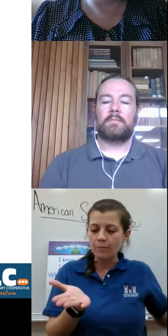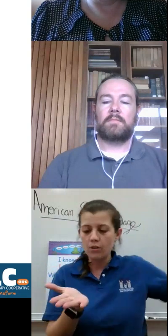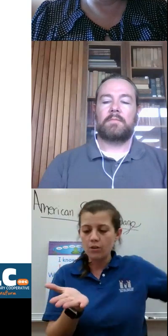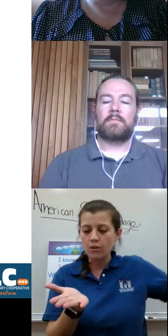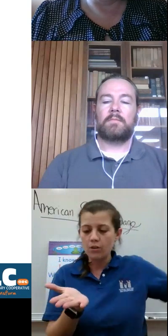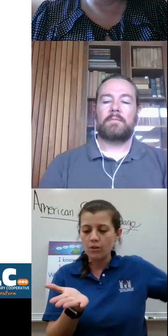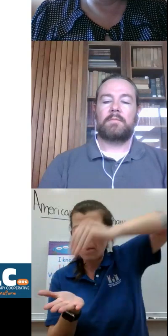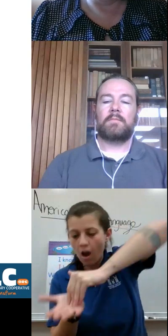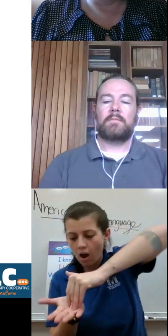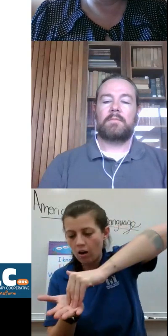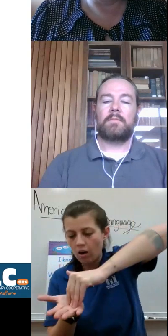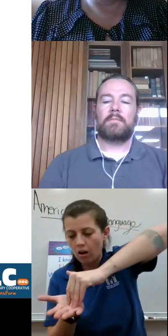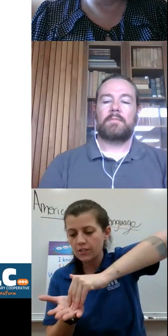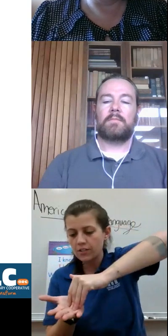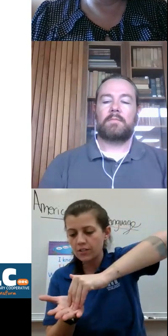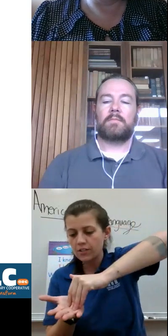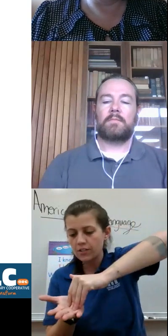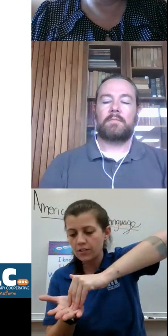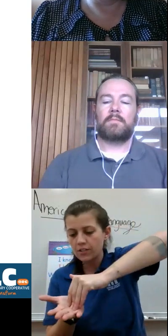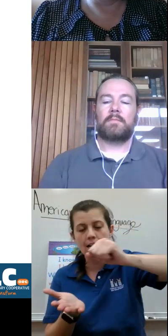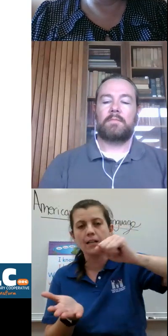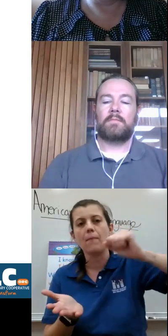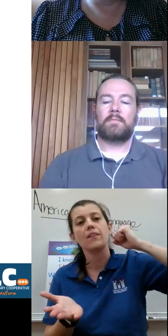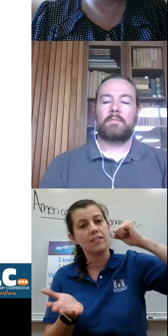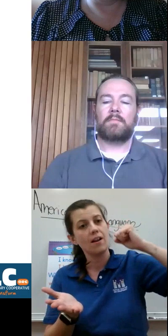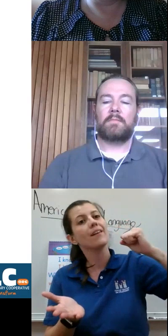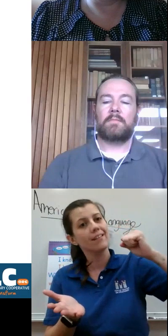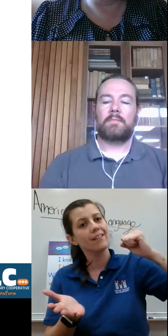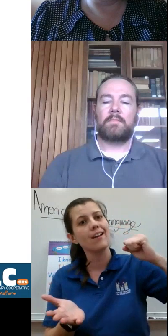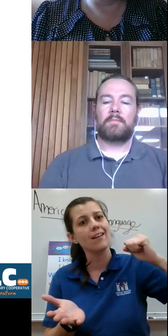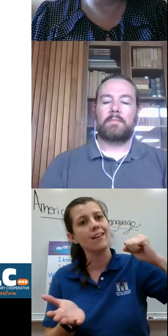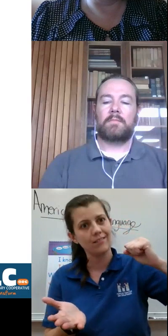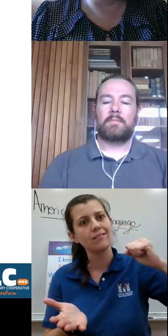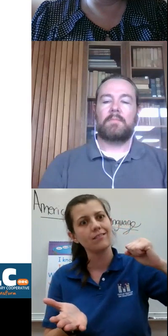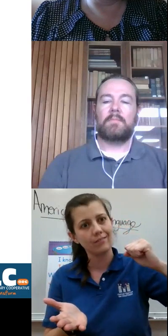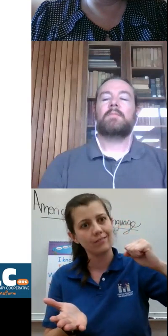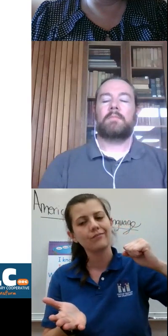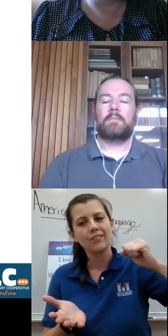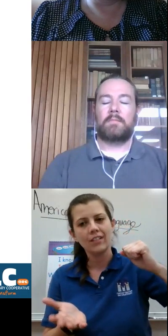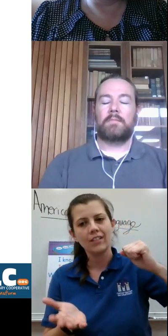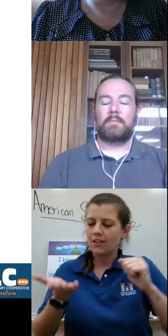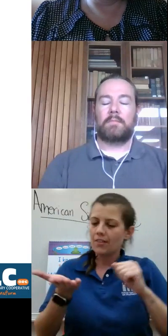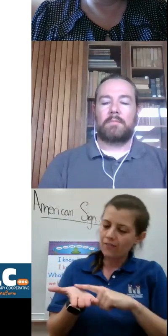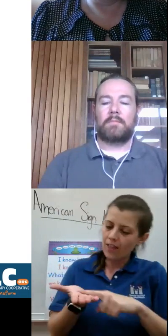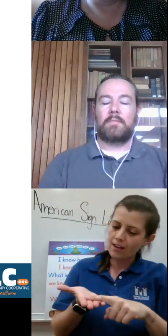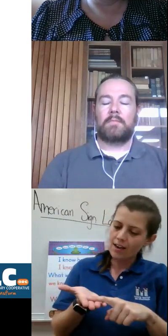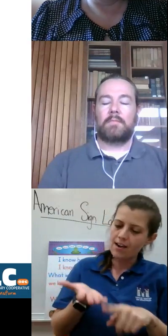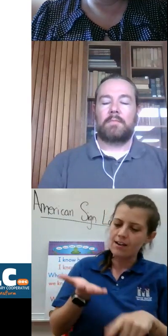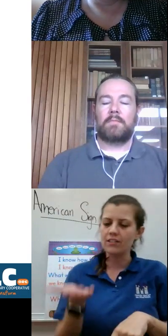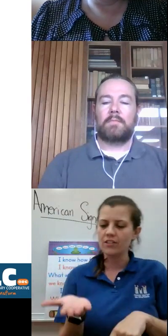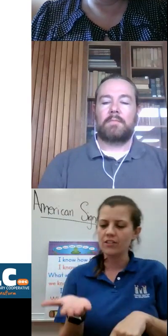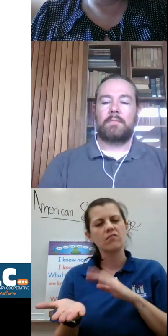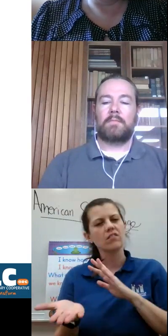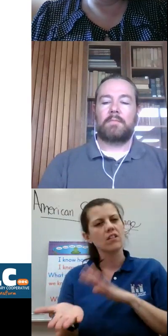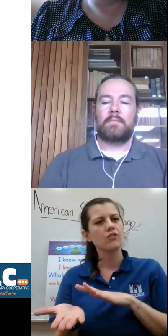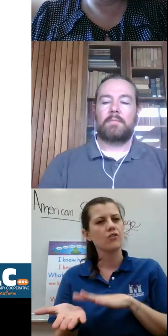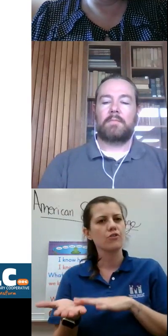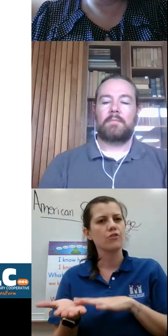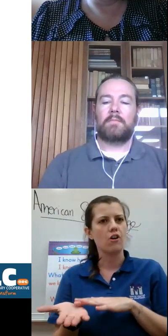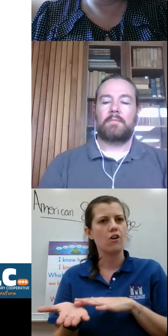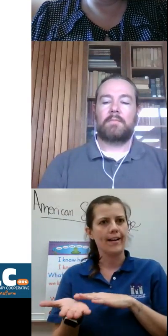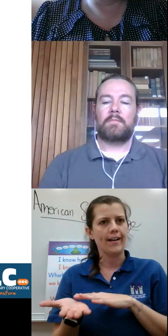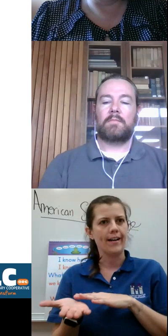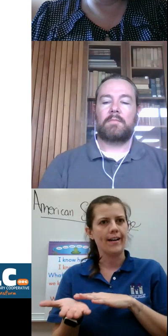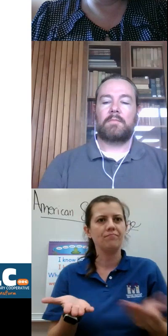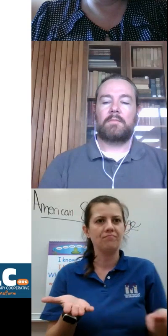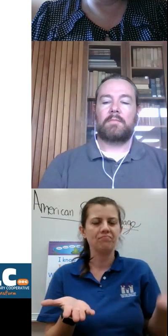the movement toward the palm is created by the dominant hand. The flat hand is the not